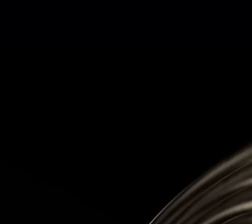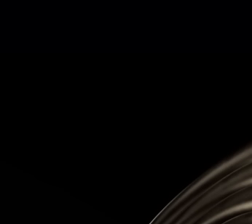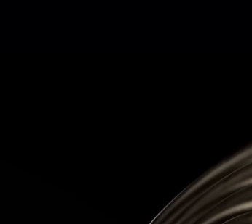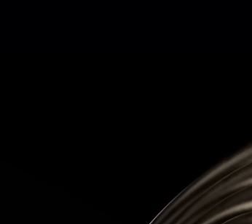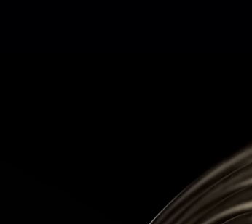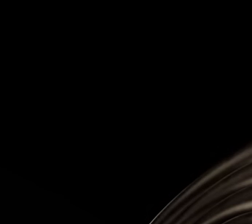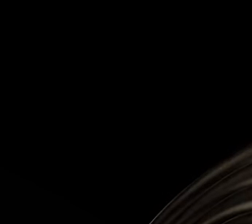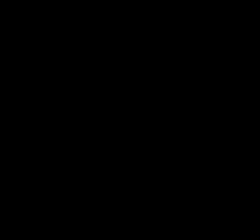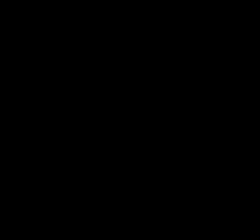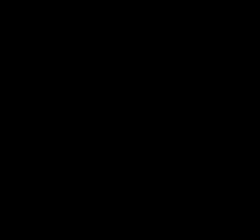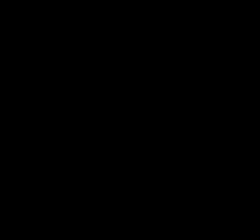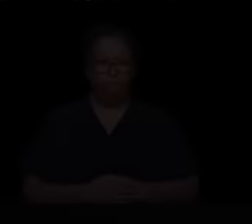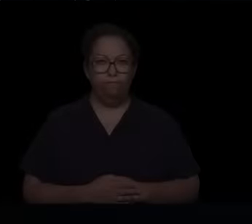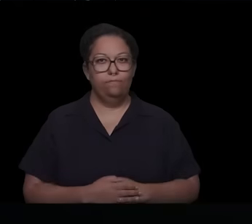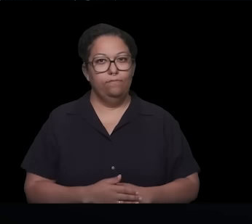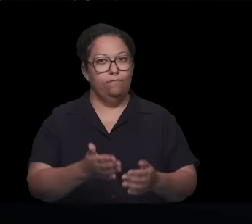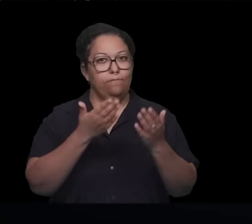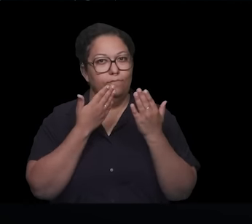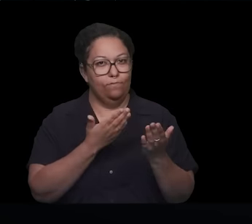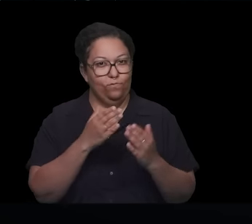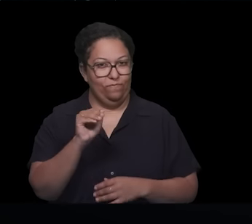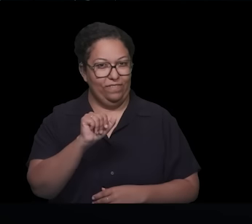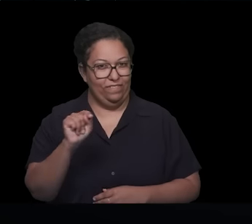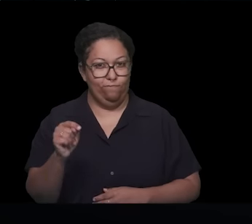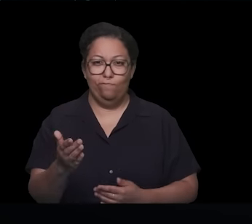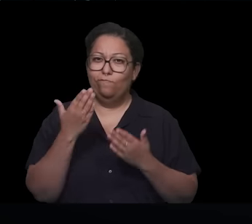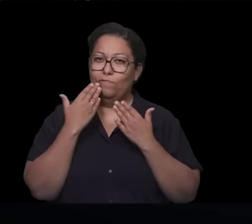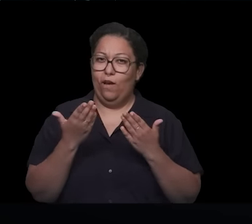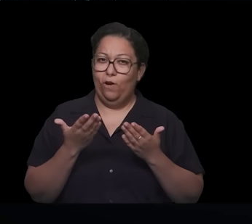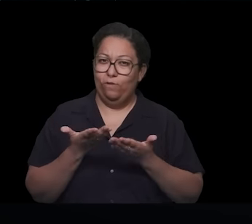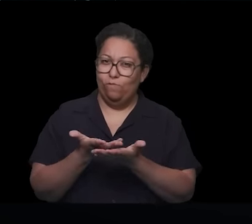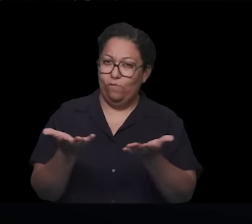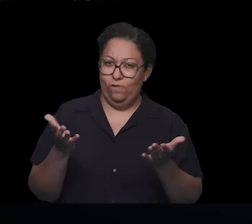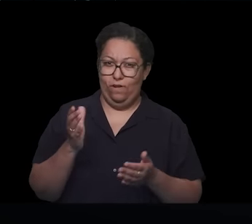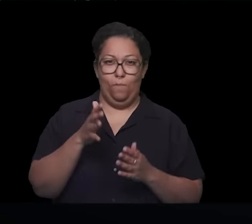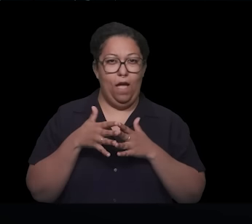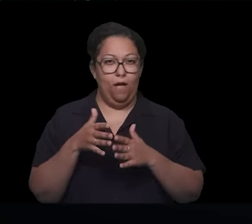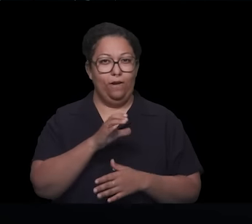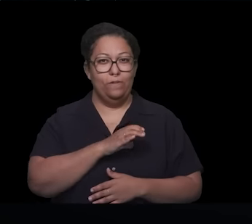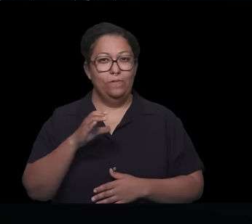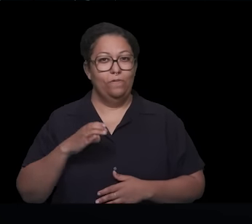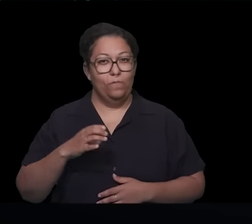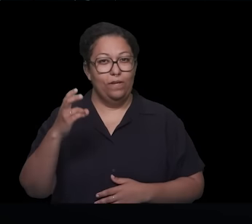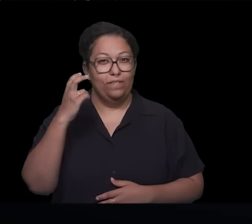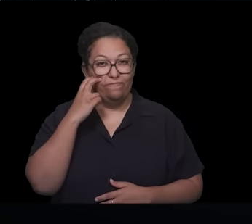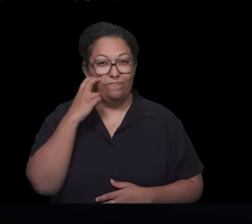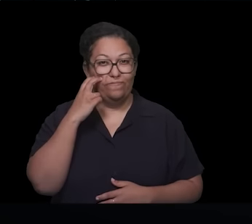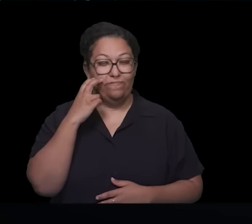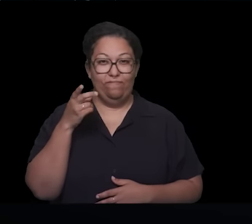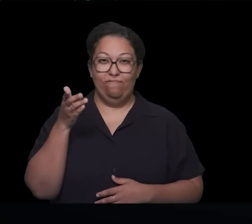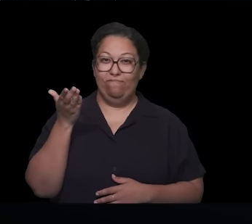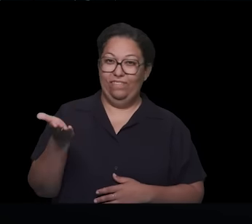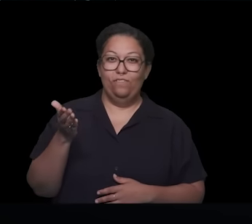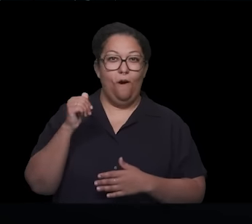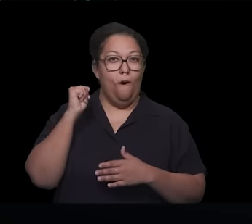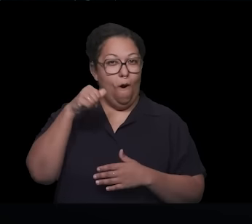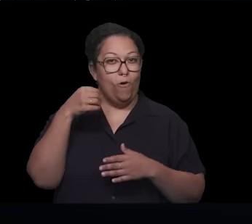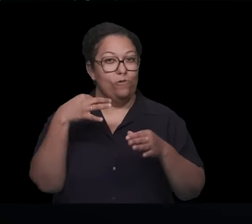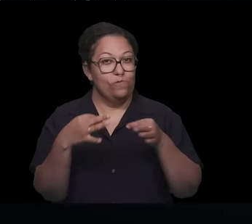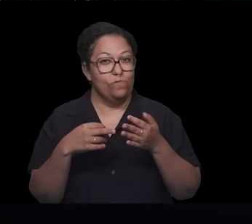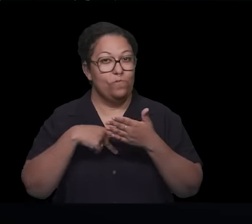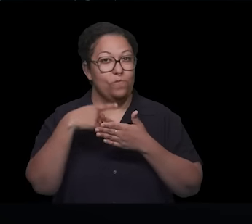mustache and beard. Thank you, Matt. And thank you so much to the American Council of the Blind and its